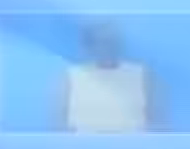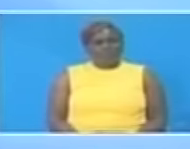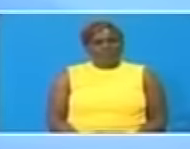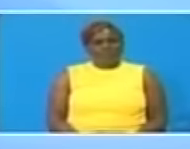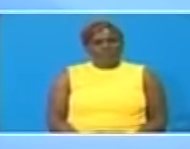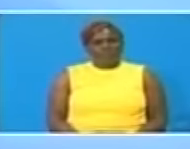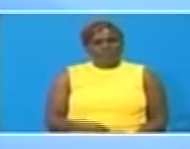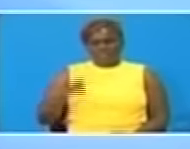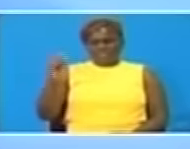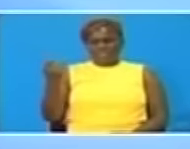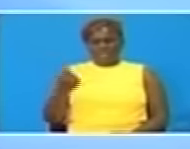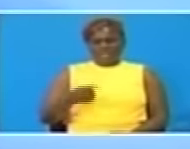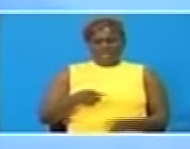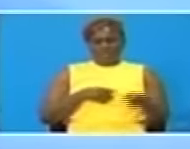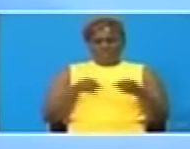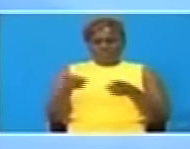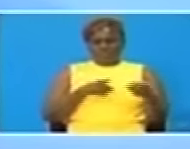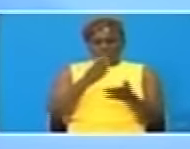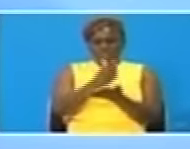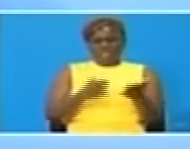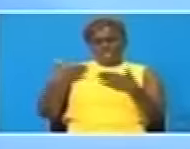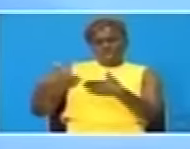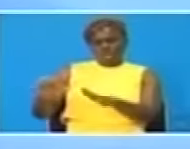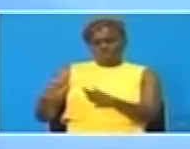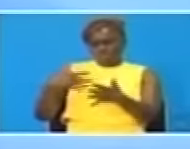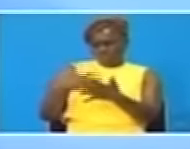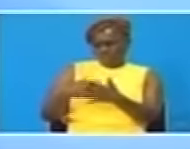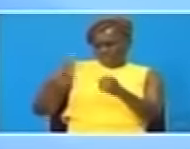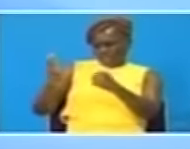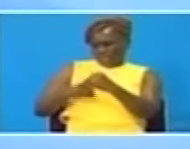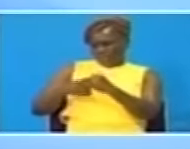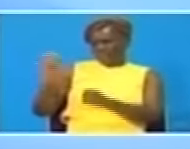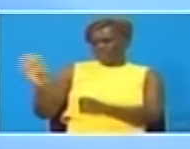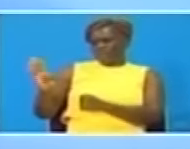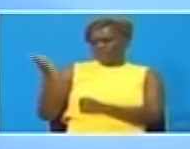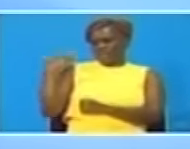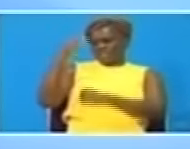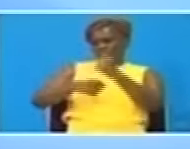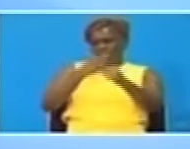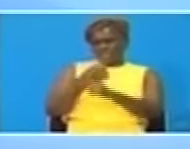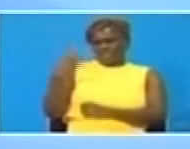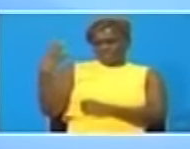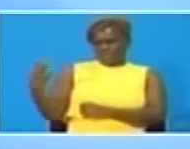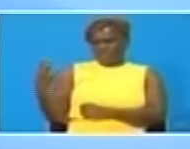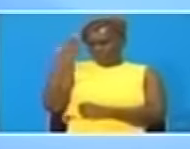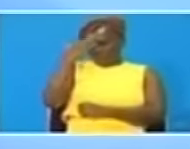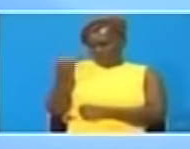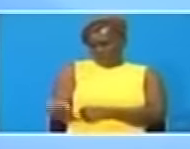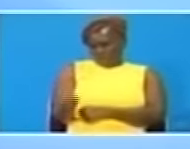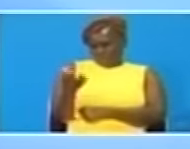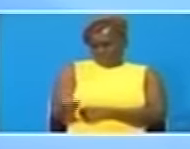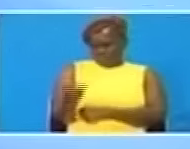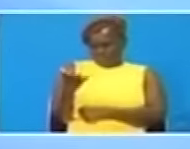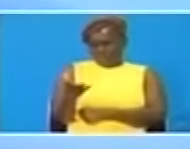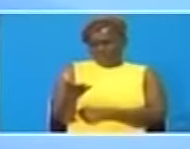Right now, Kenya's tourism sector has lost close to 12.7 billion shillings in the last 3 years following terror attacks visited upon